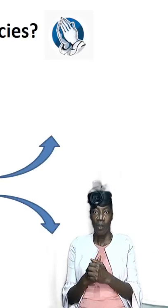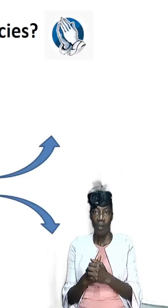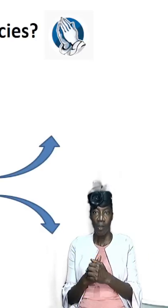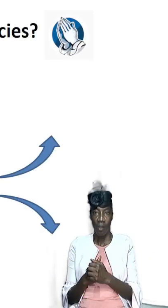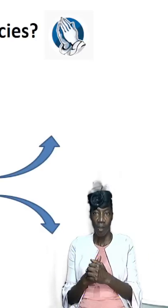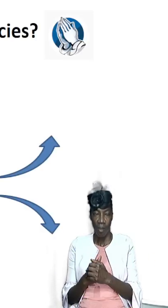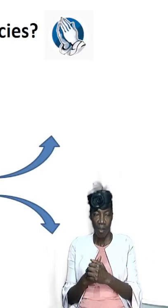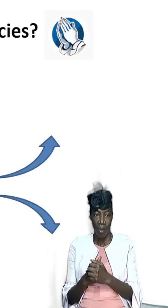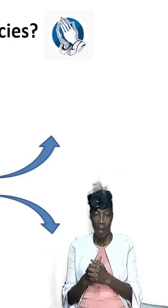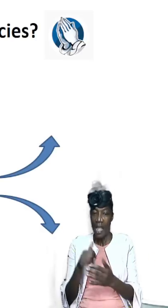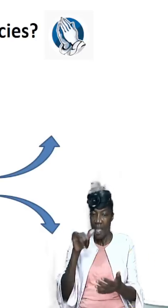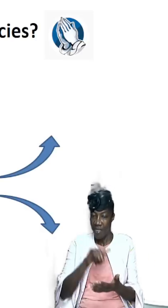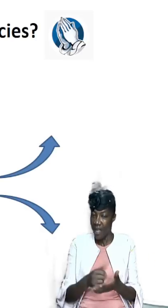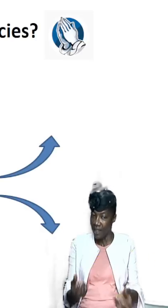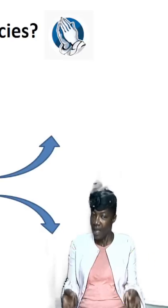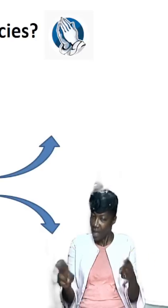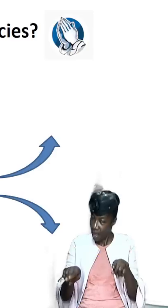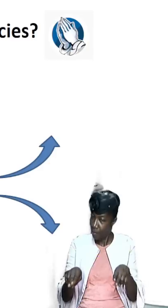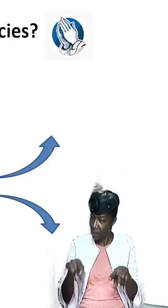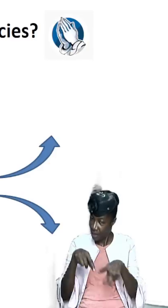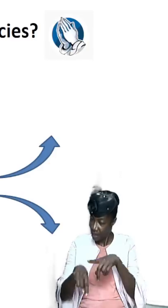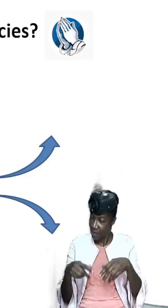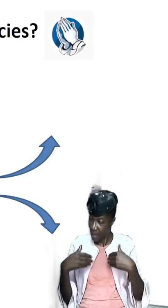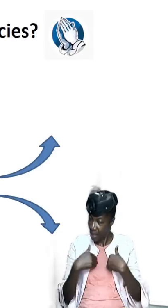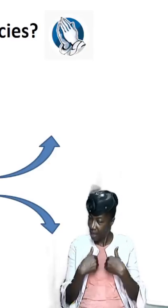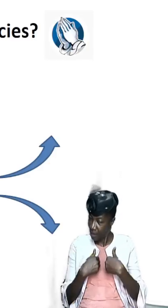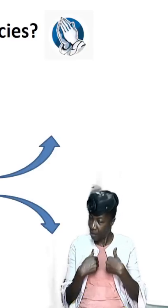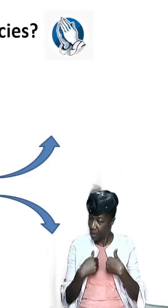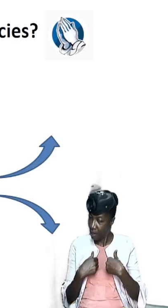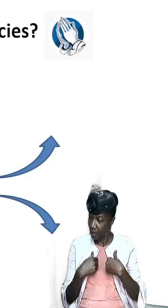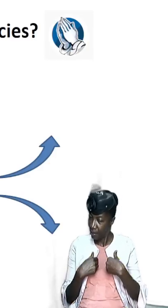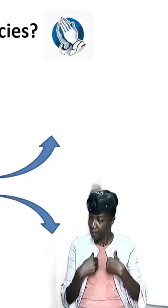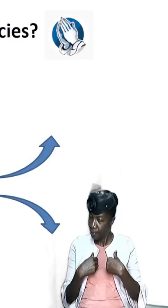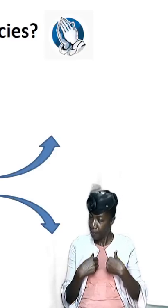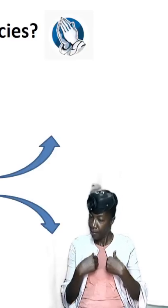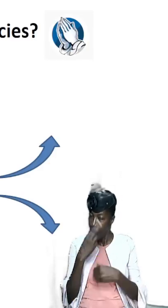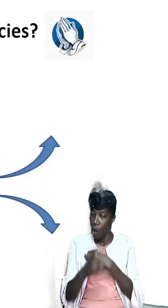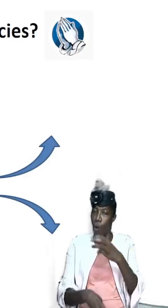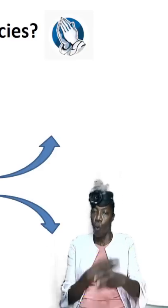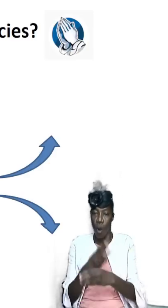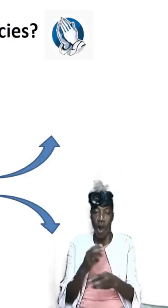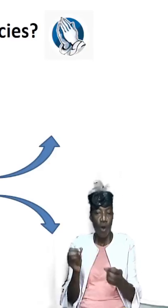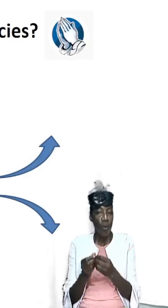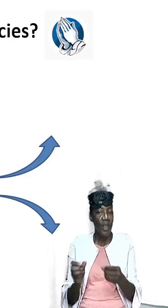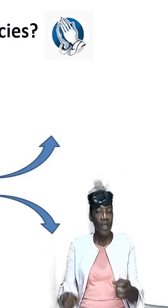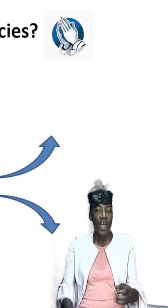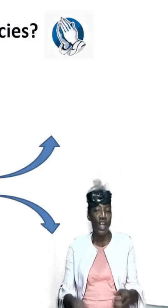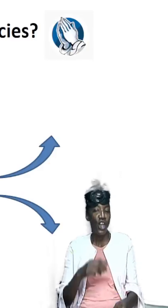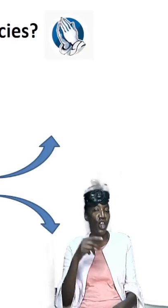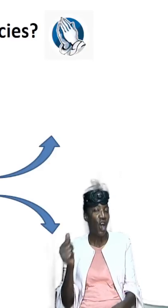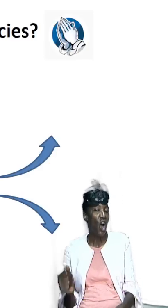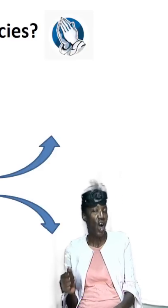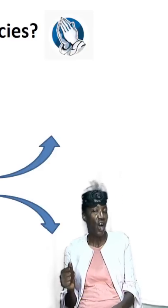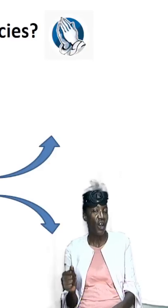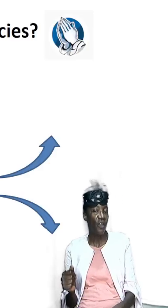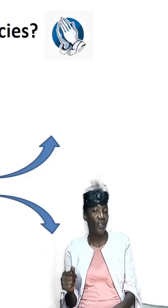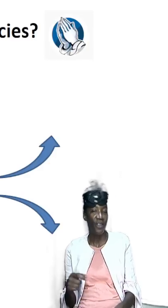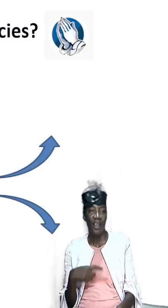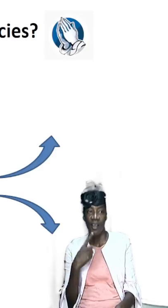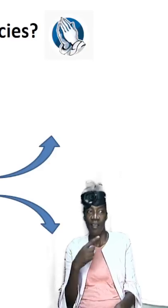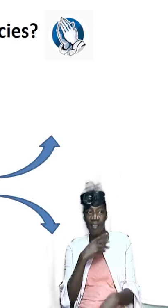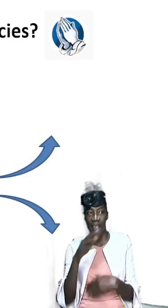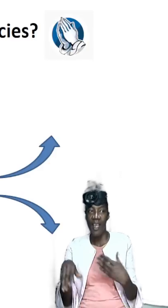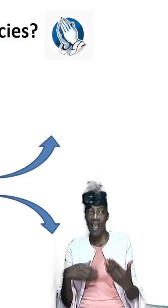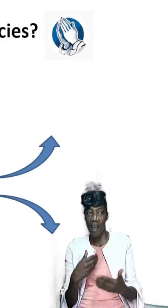as has happened in the animal kingdom, and with dogs, for example, let us say